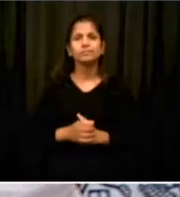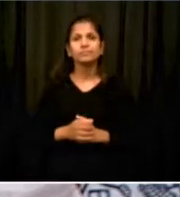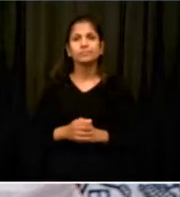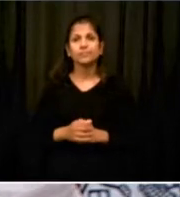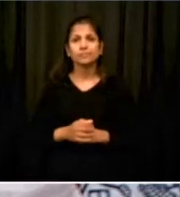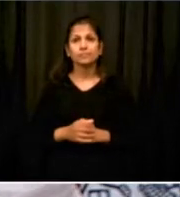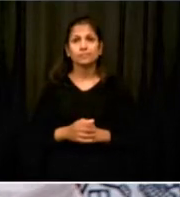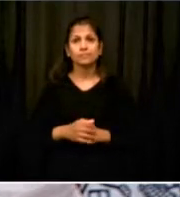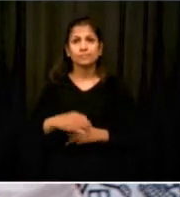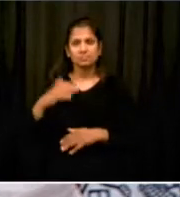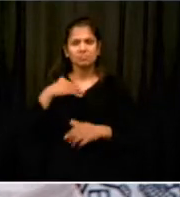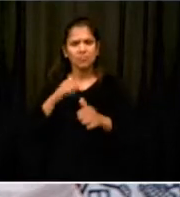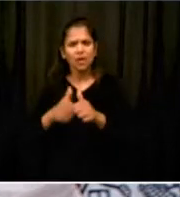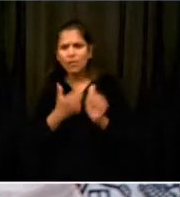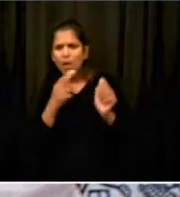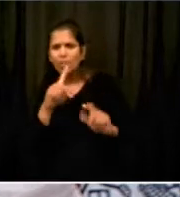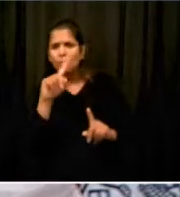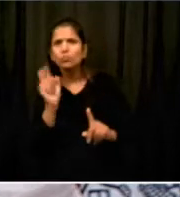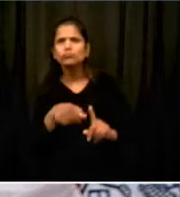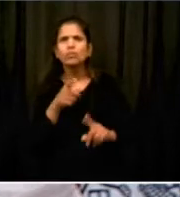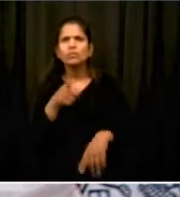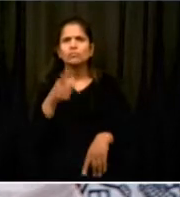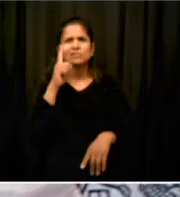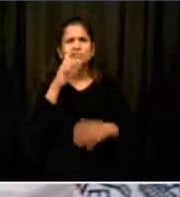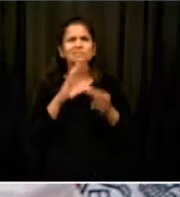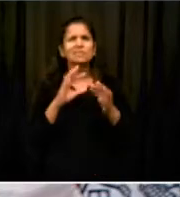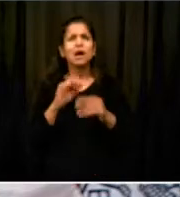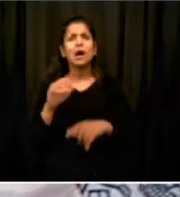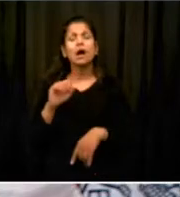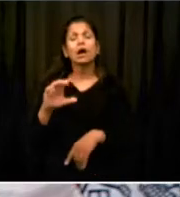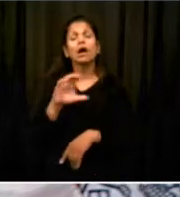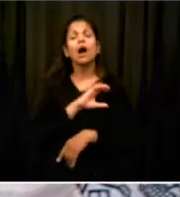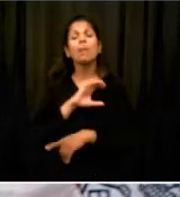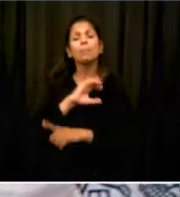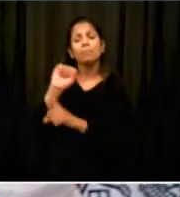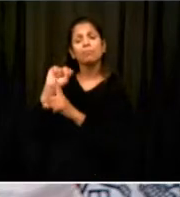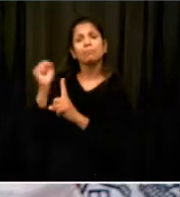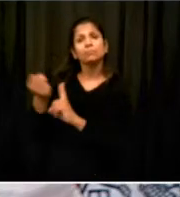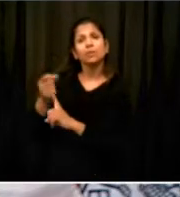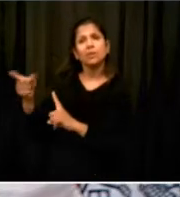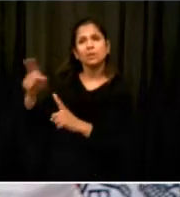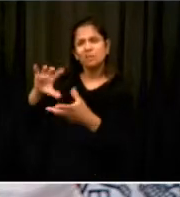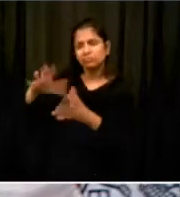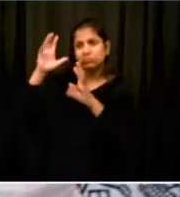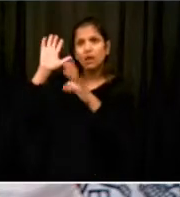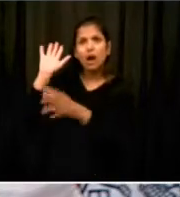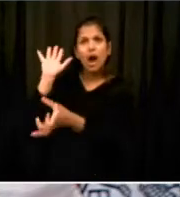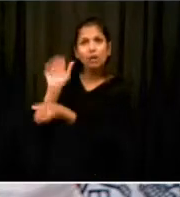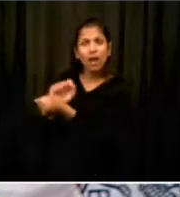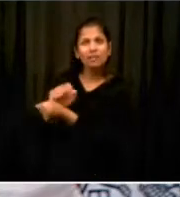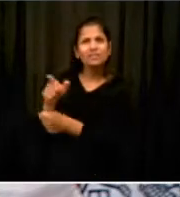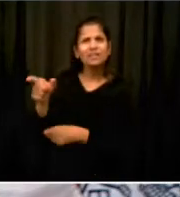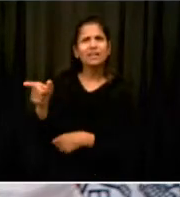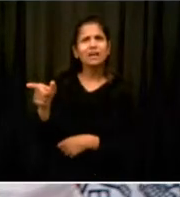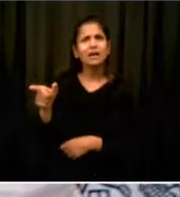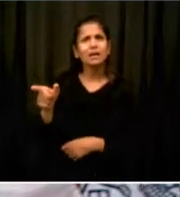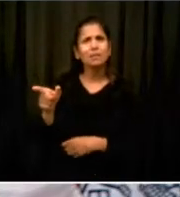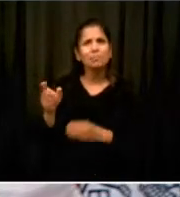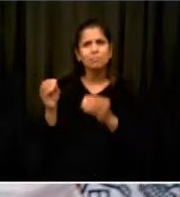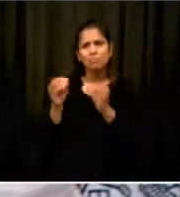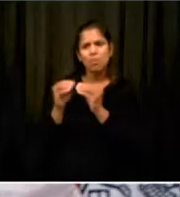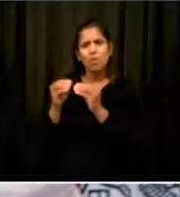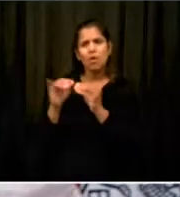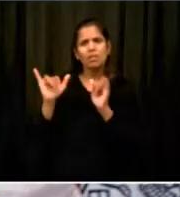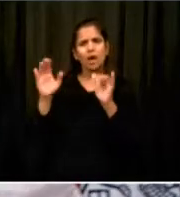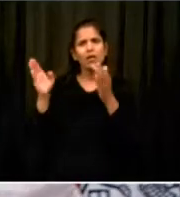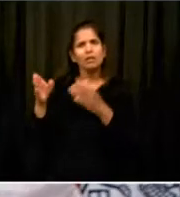bad judgment with how the arrest unfolded last night, but I think it's the tactic that was seen that really disturbed a lot of people.